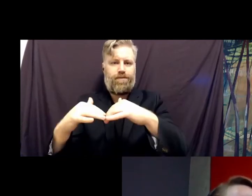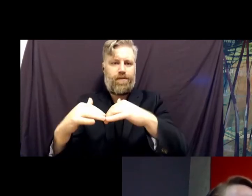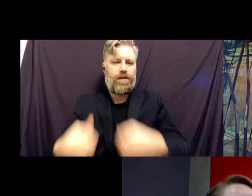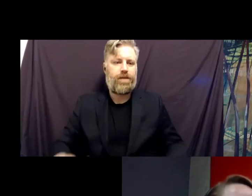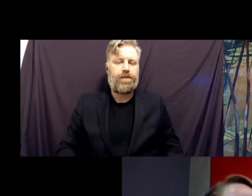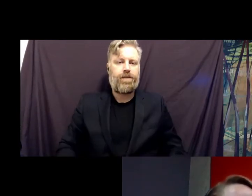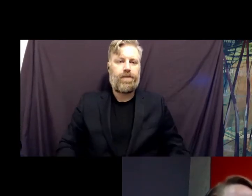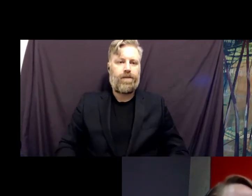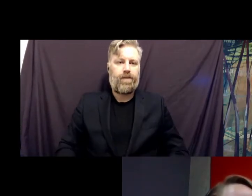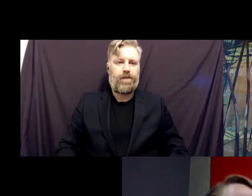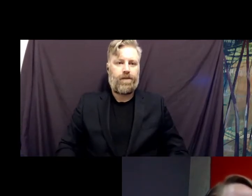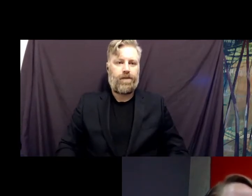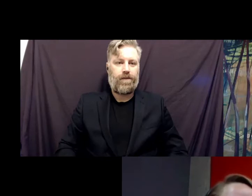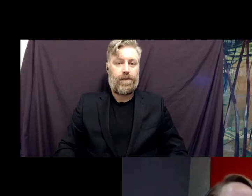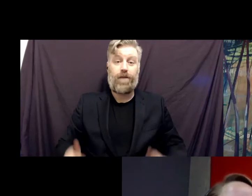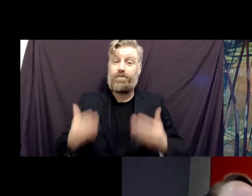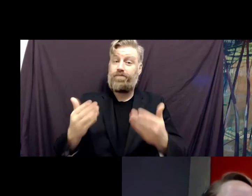So far, the first question.